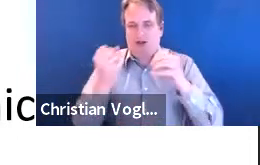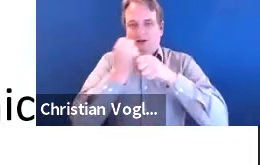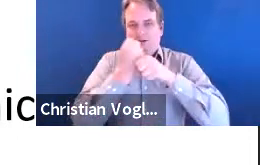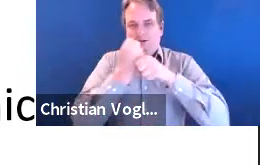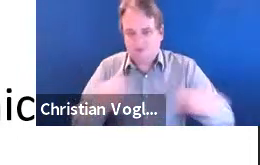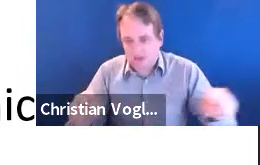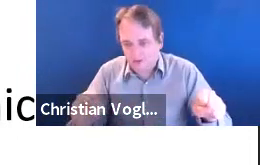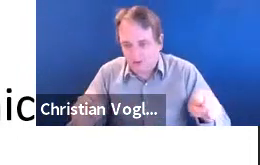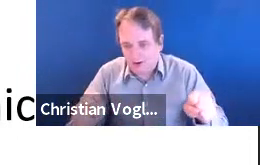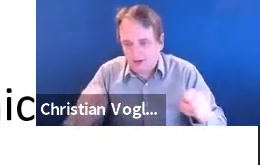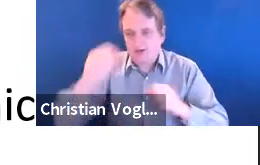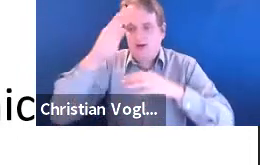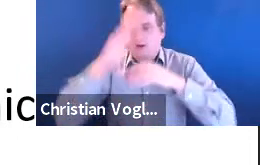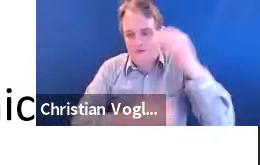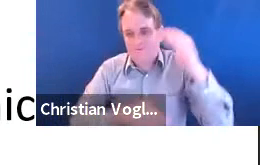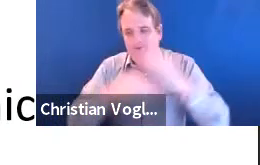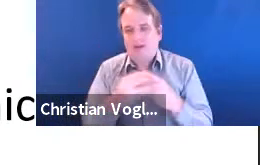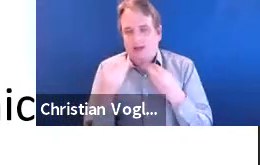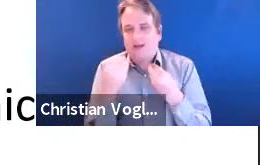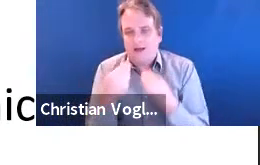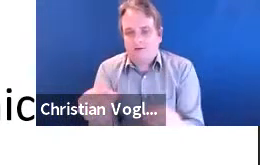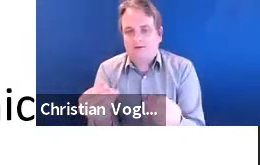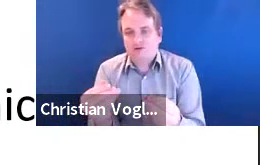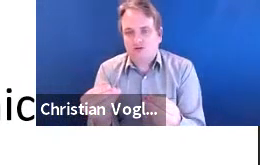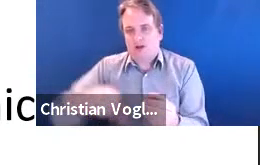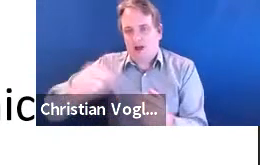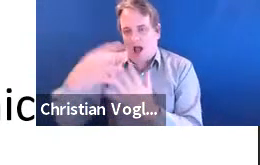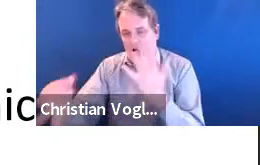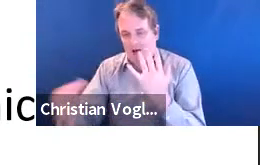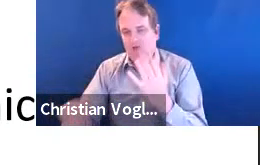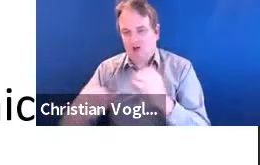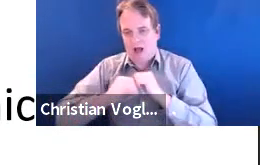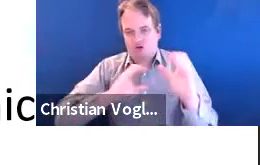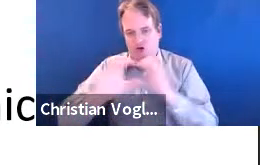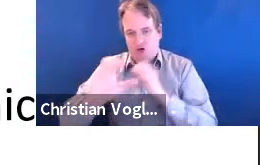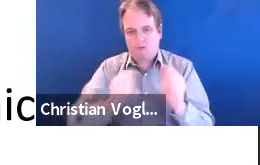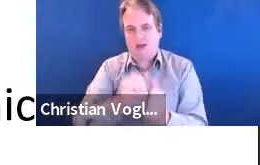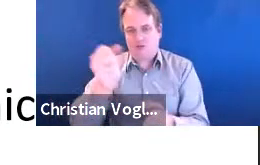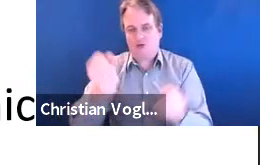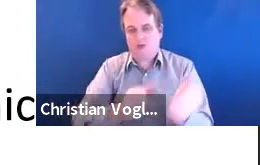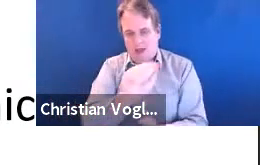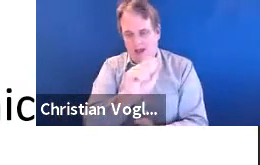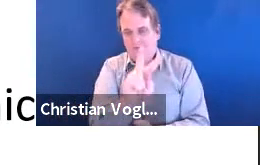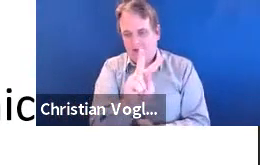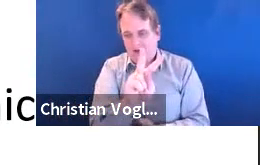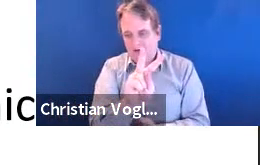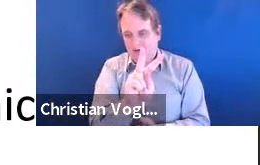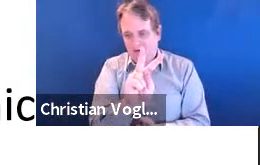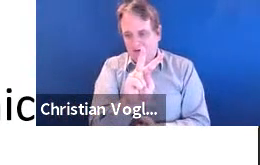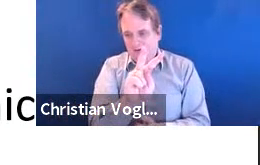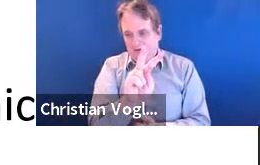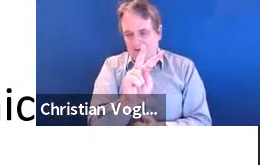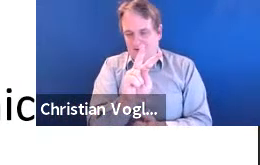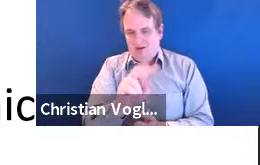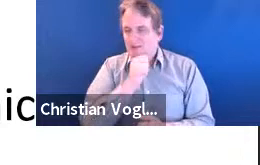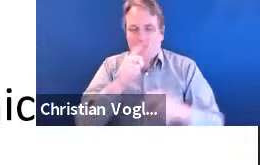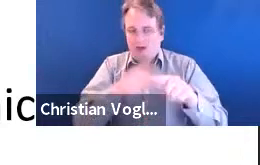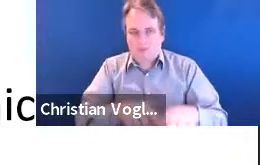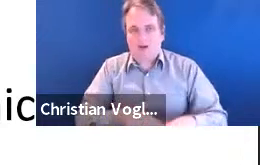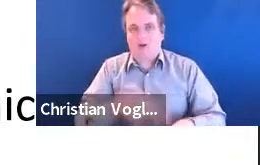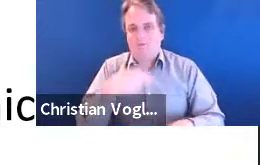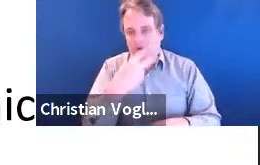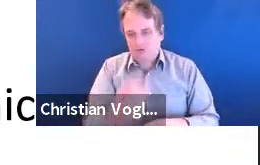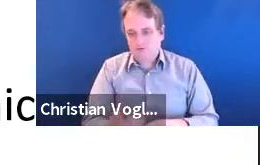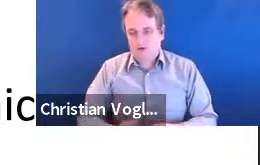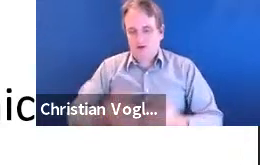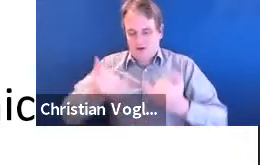absolutely critical that we design research that gives us full-featured, safe,